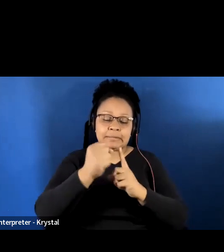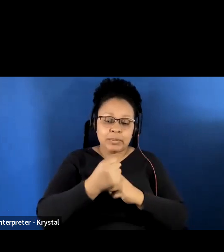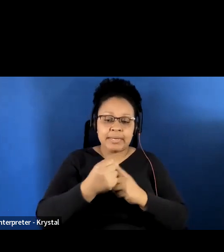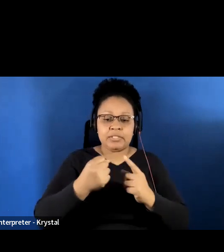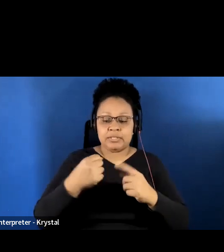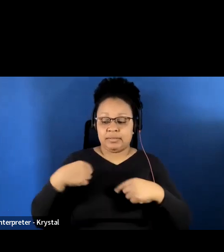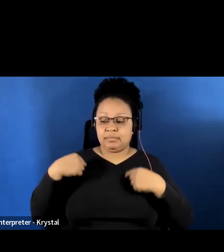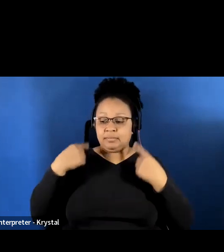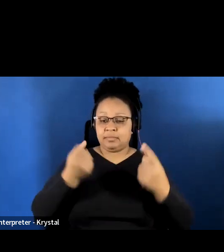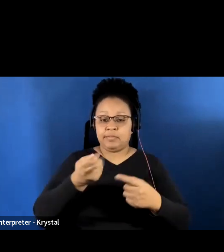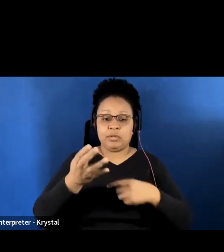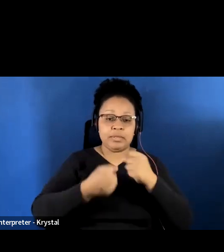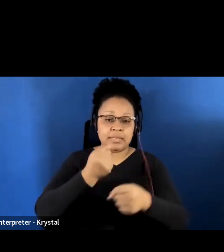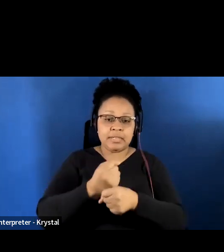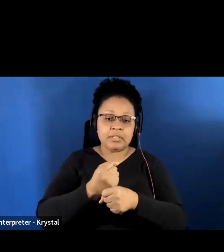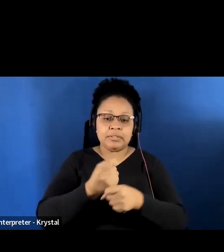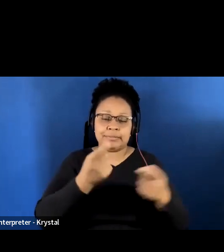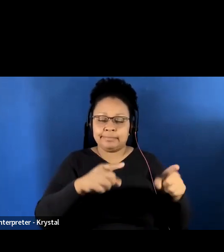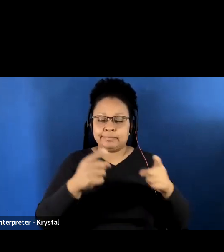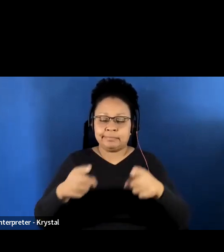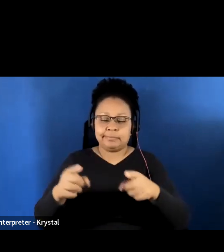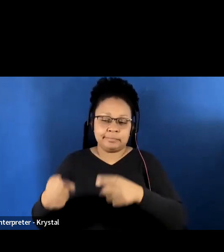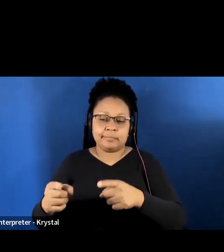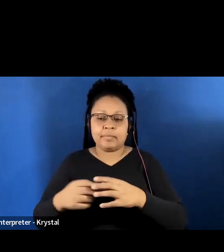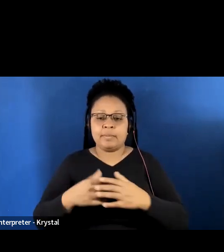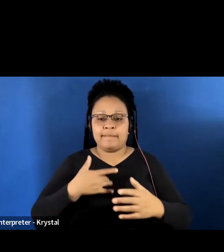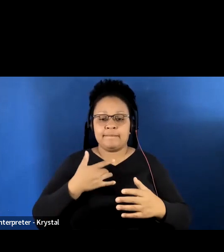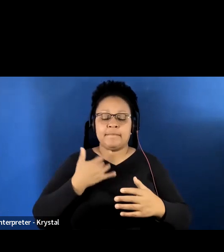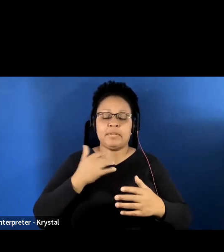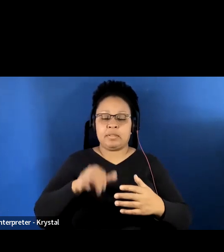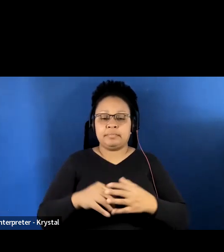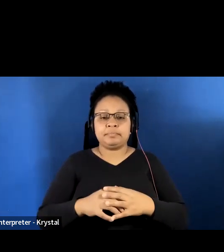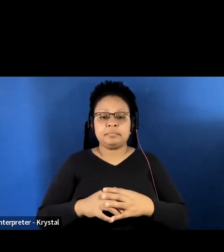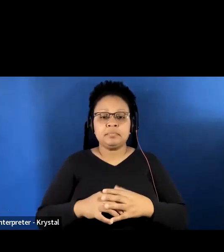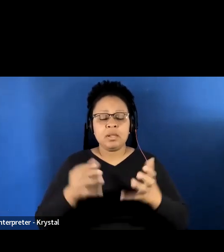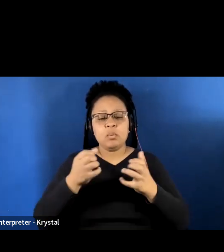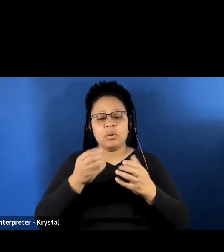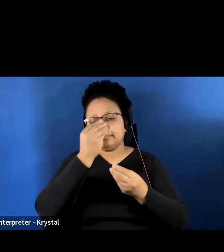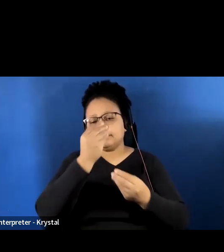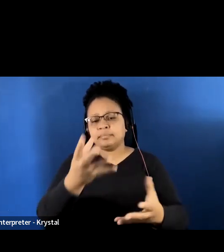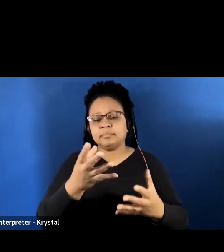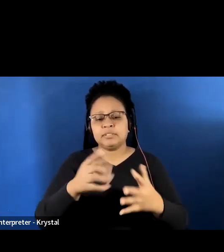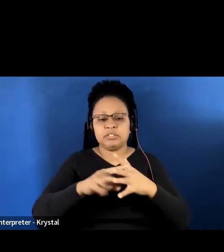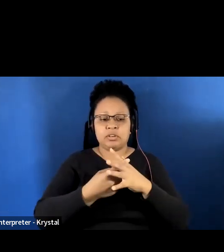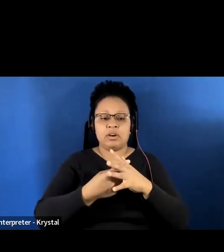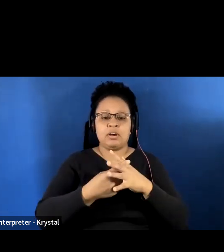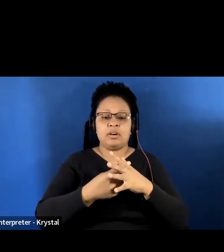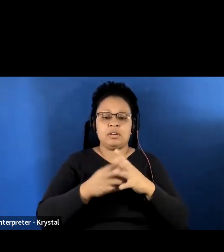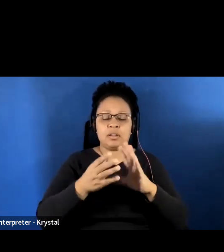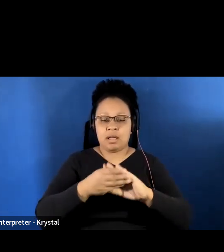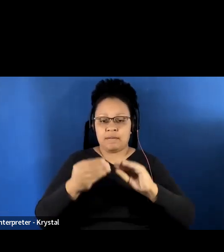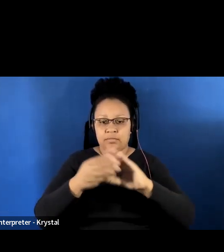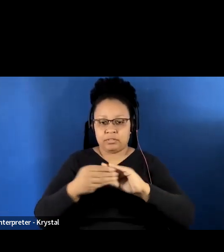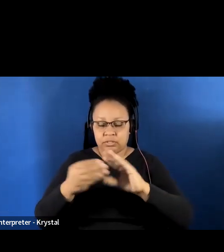couple of years. Something I wanted to share and kind of start off our conversation and peer support